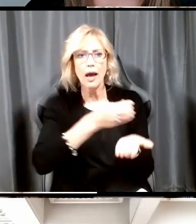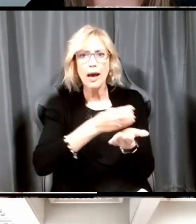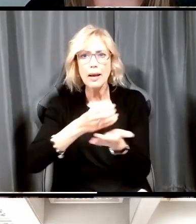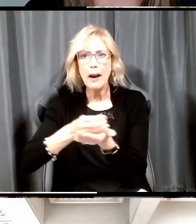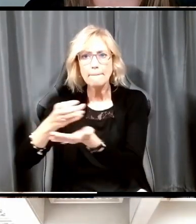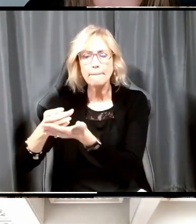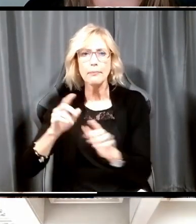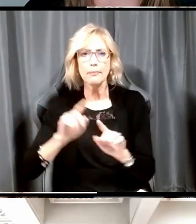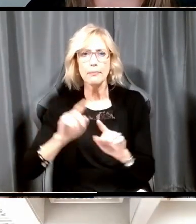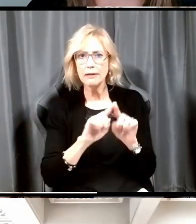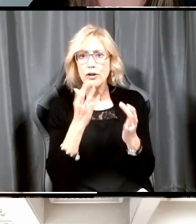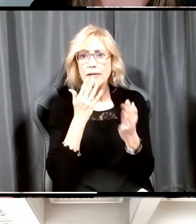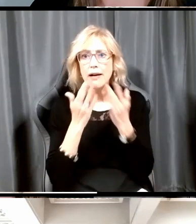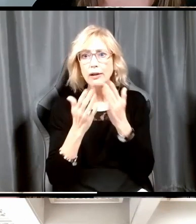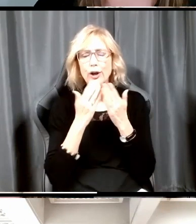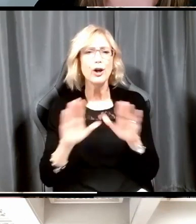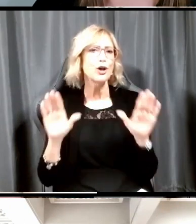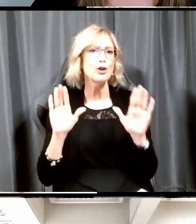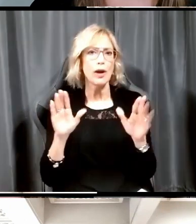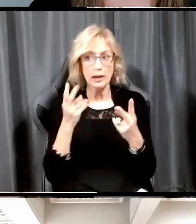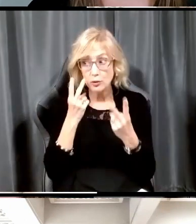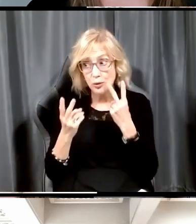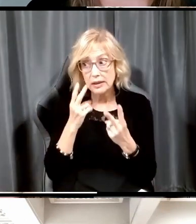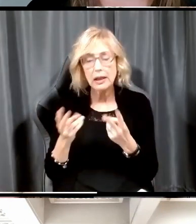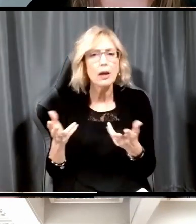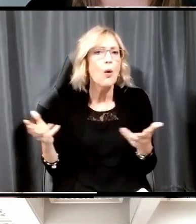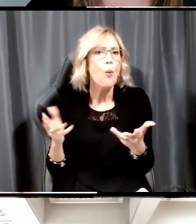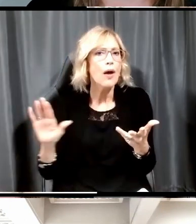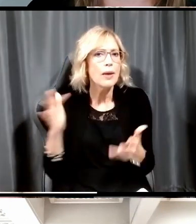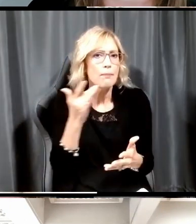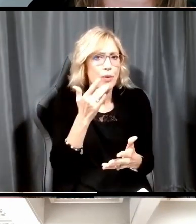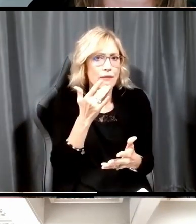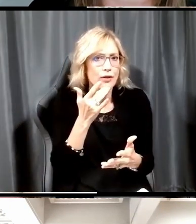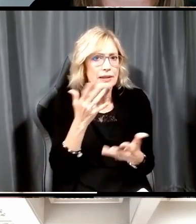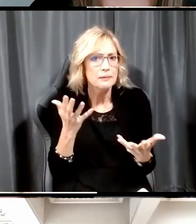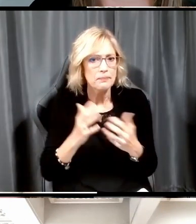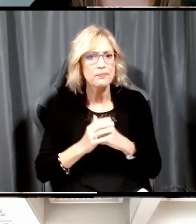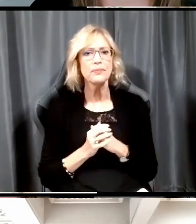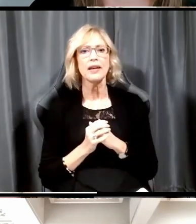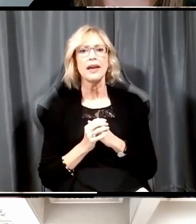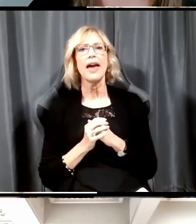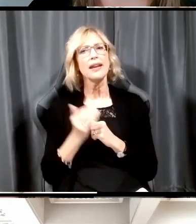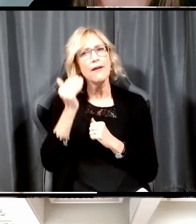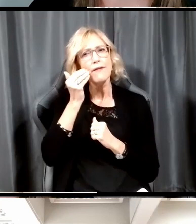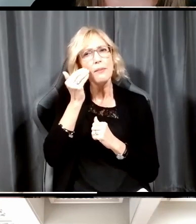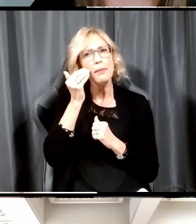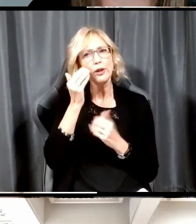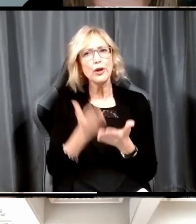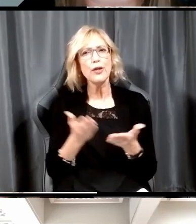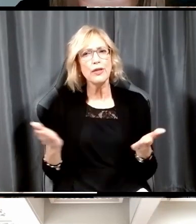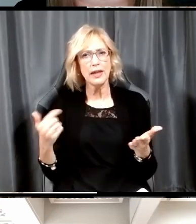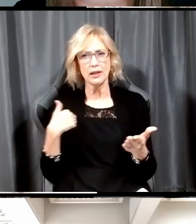different colors. Those are great tools to see what the color preference is for our child, and they're familiar objects